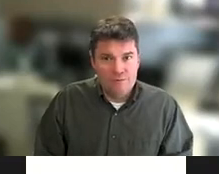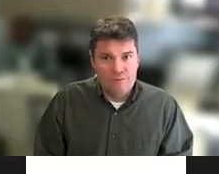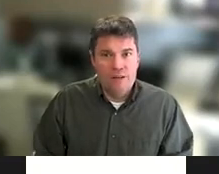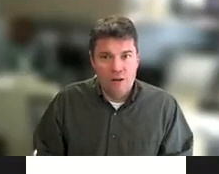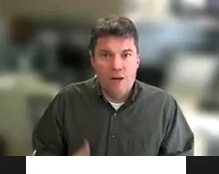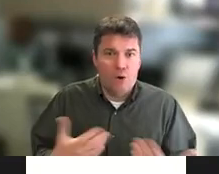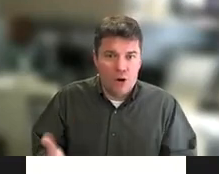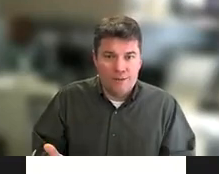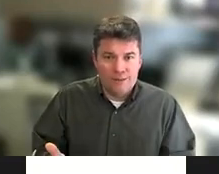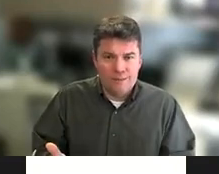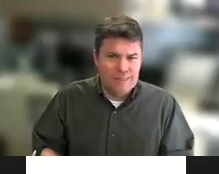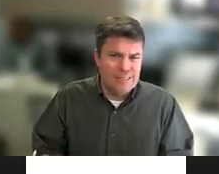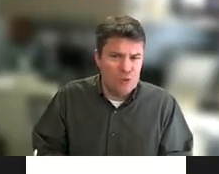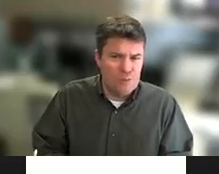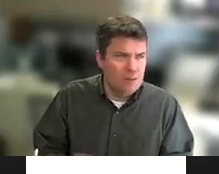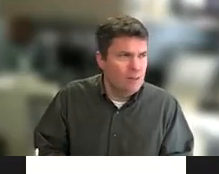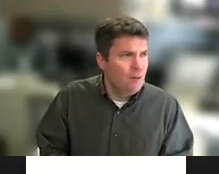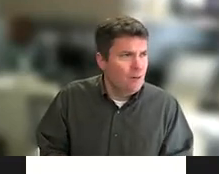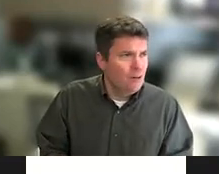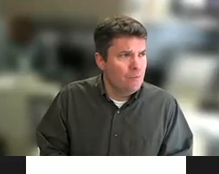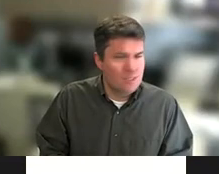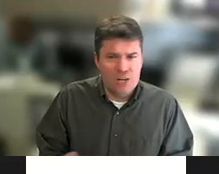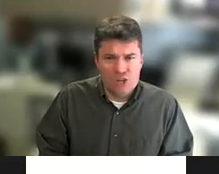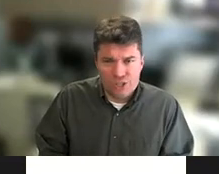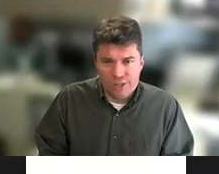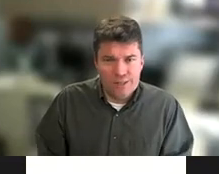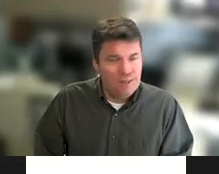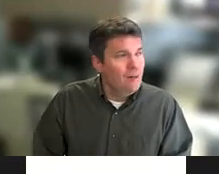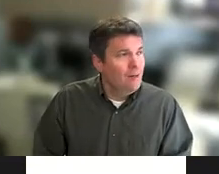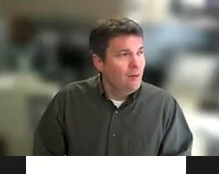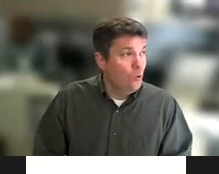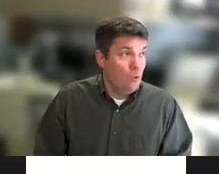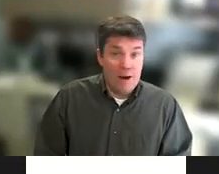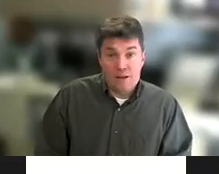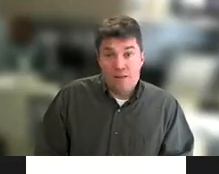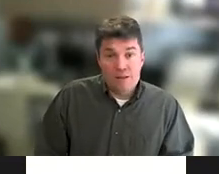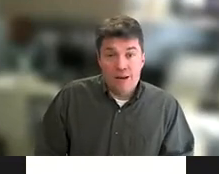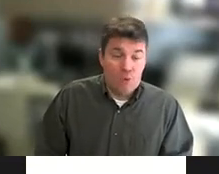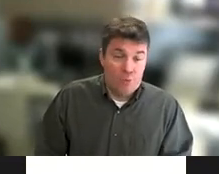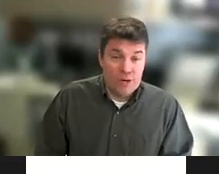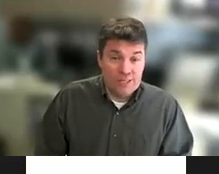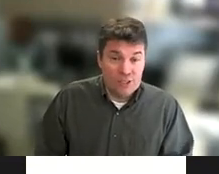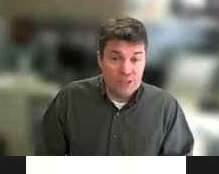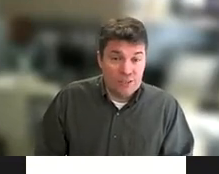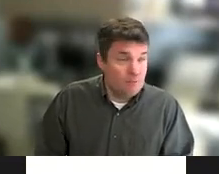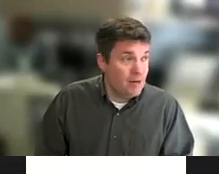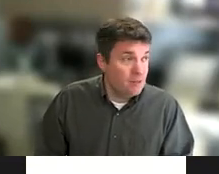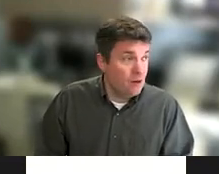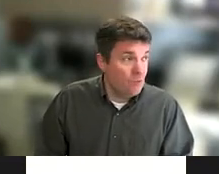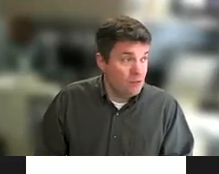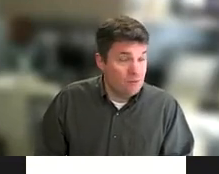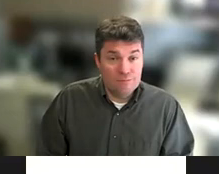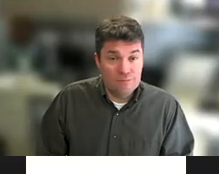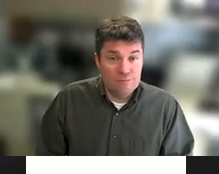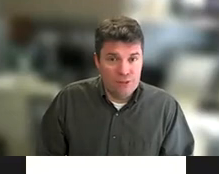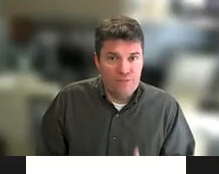them come across misinterpreted or misunderstood, or make inappropriate decisions